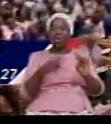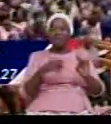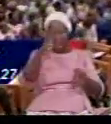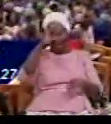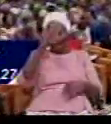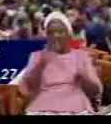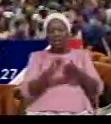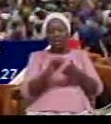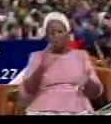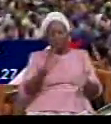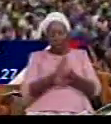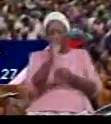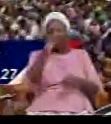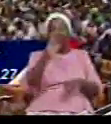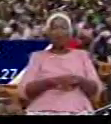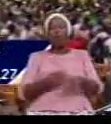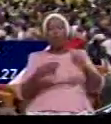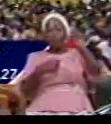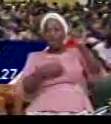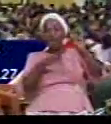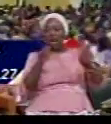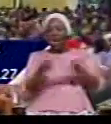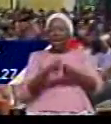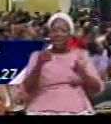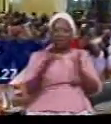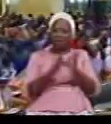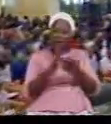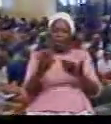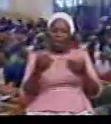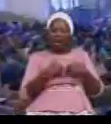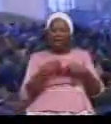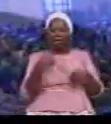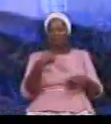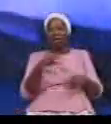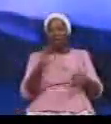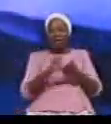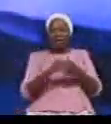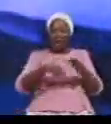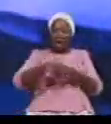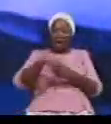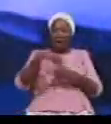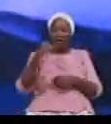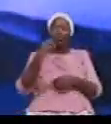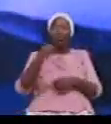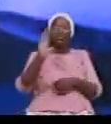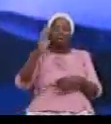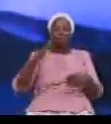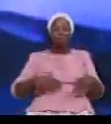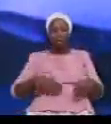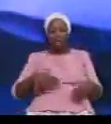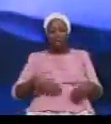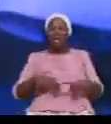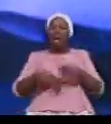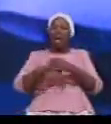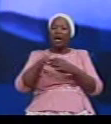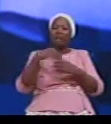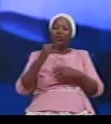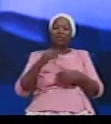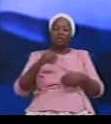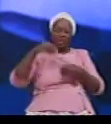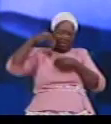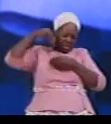believeth on me, as the scripture has said, out of his belly, out of his